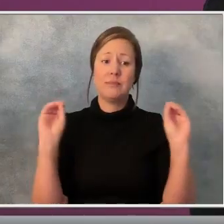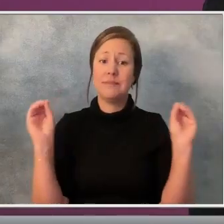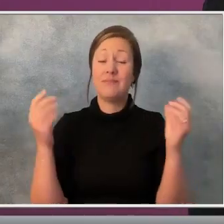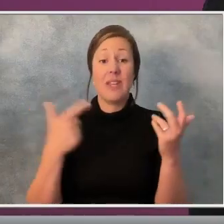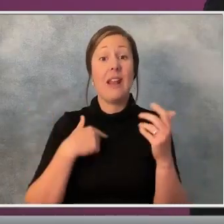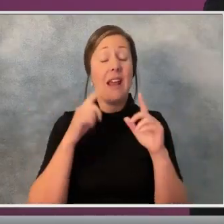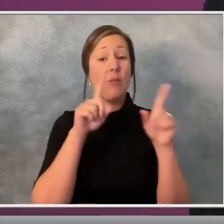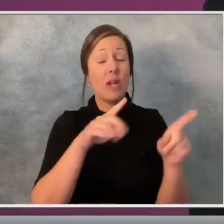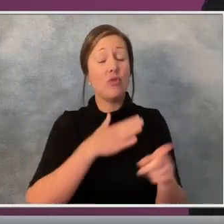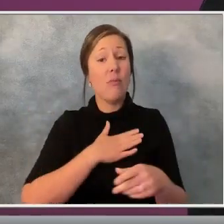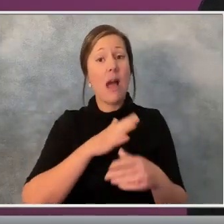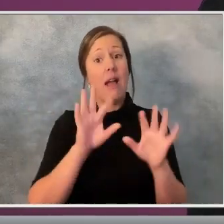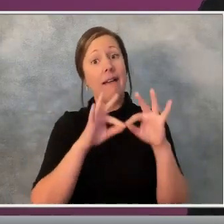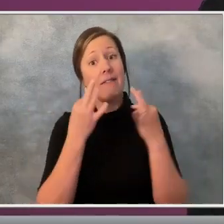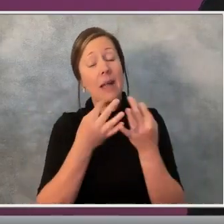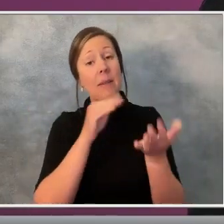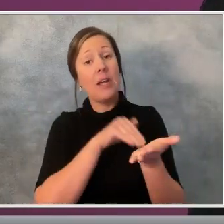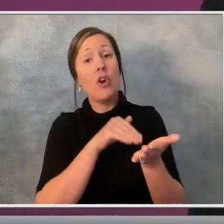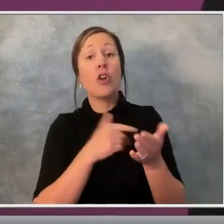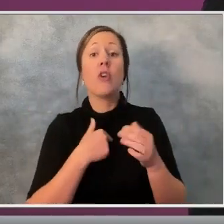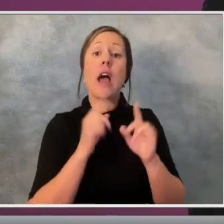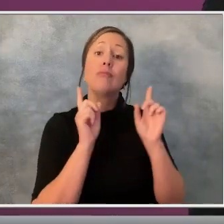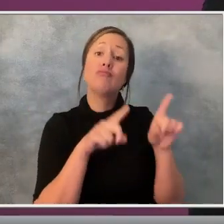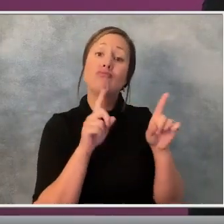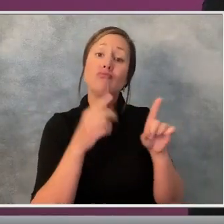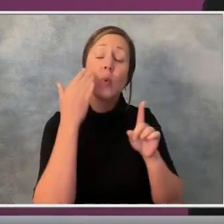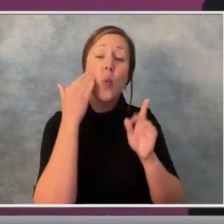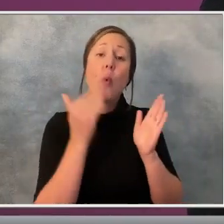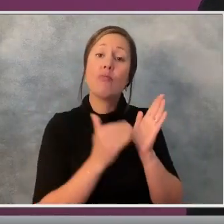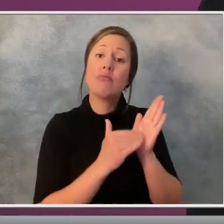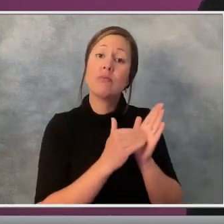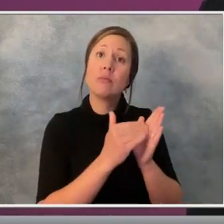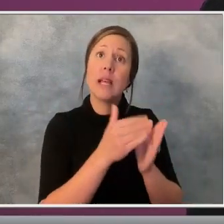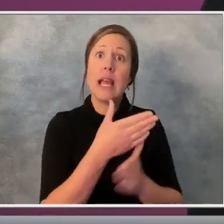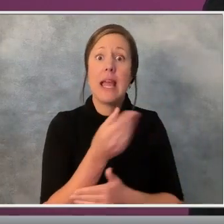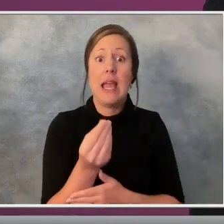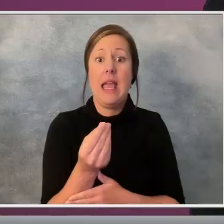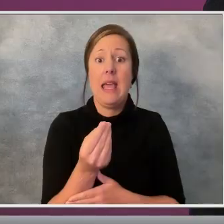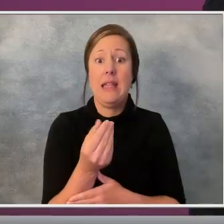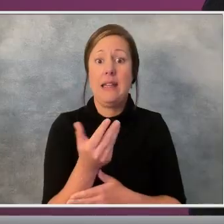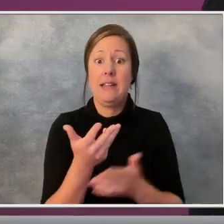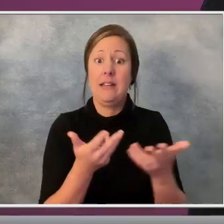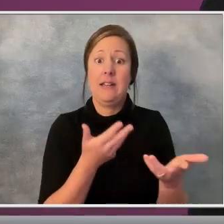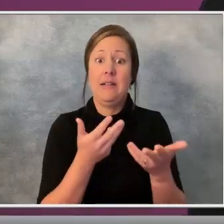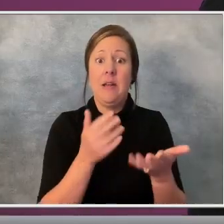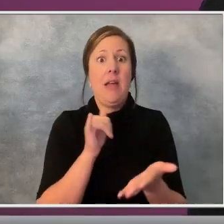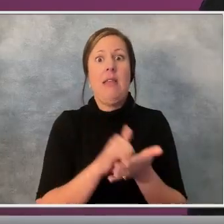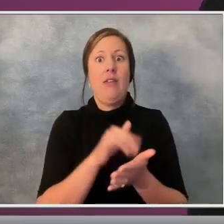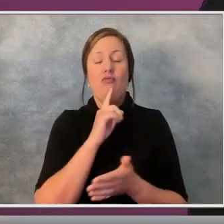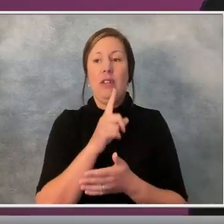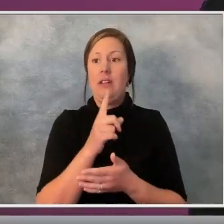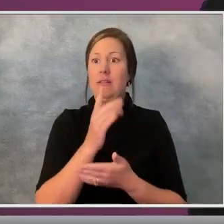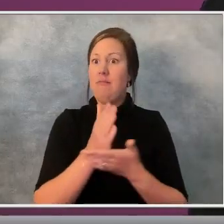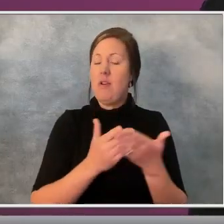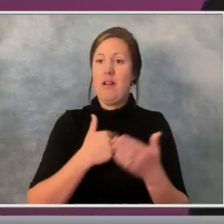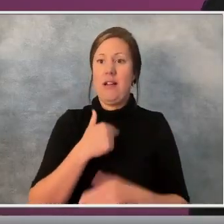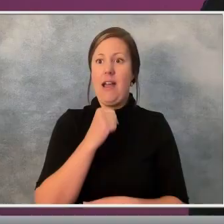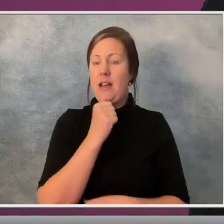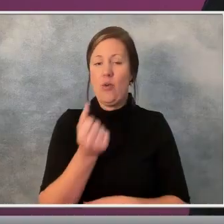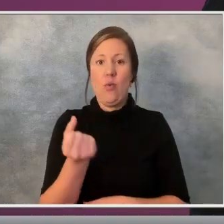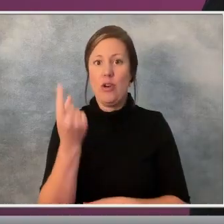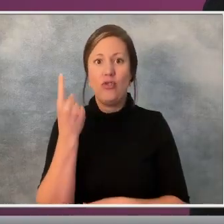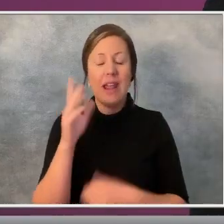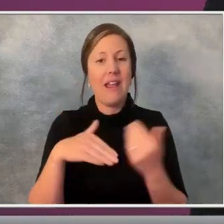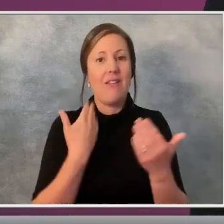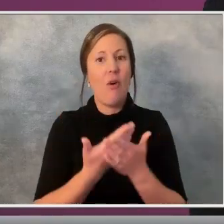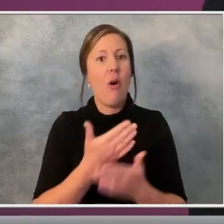you know, as they scheduled me to come. And that's what I don't understand, you know. I was doing all my daily checkups